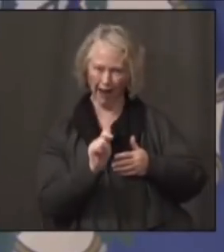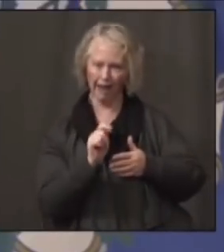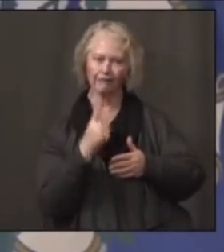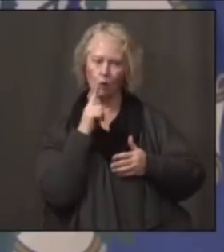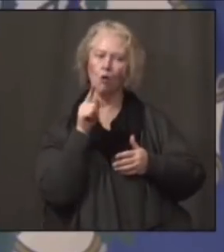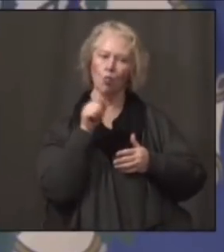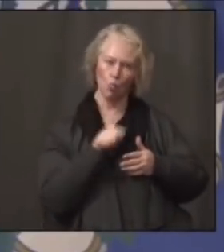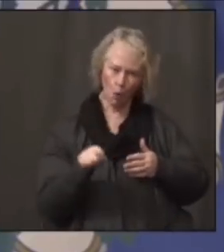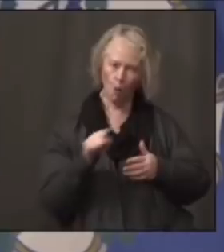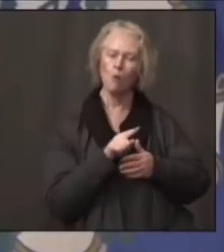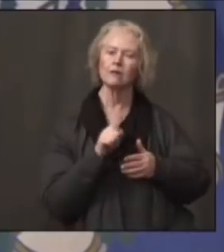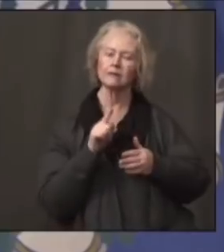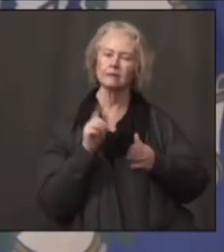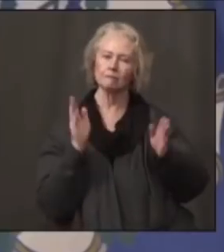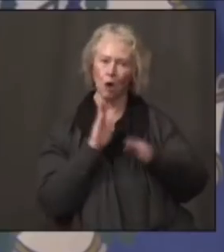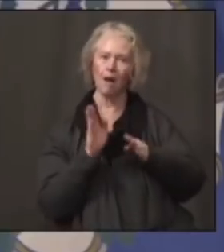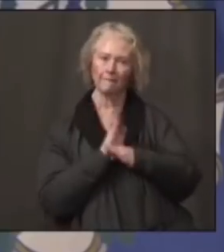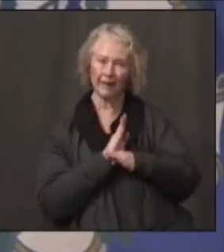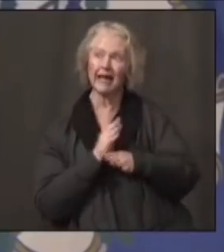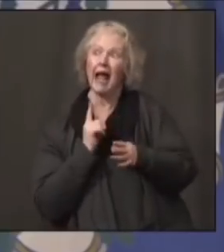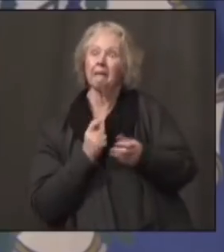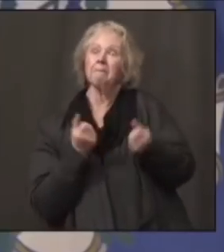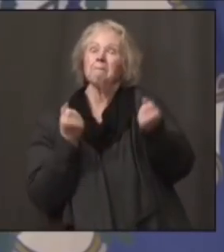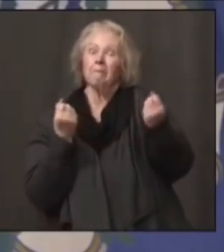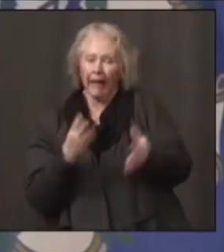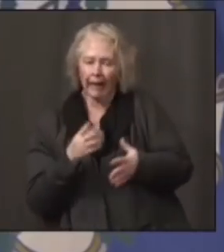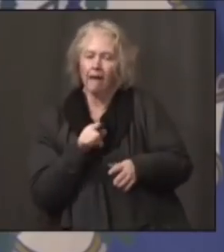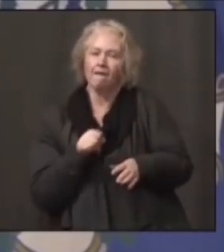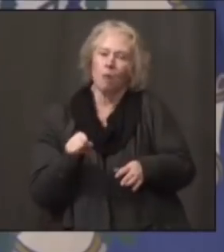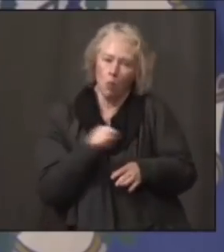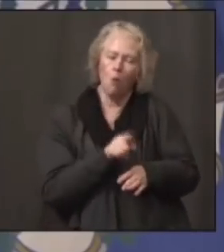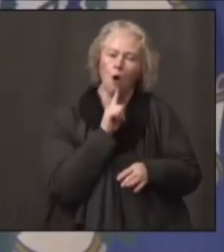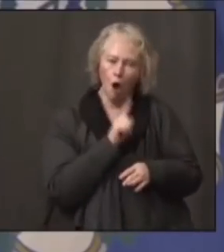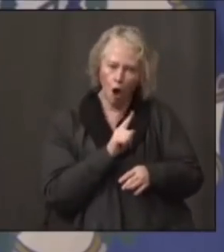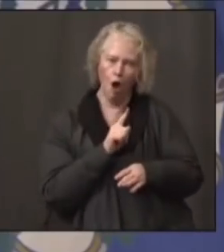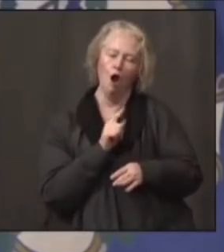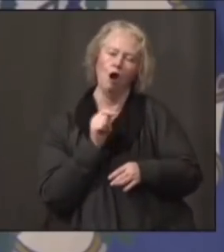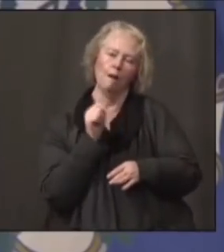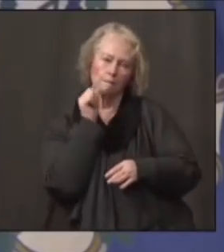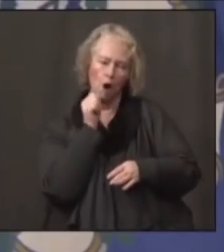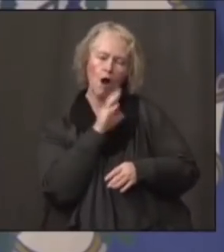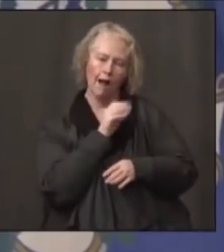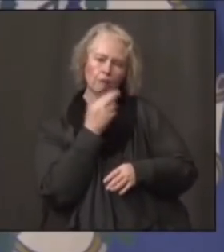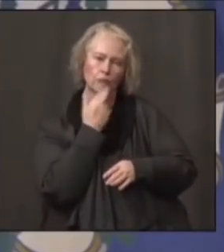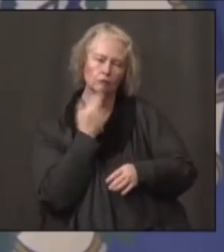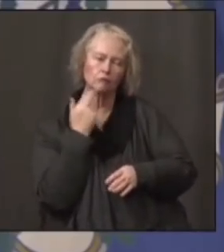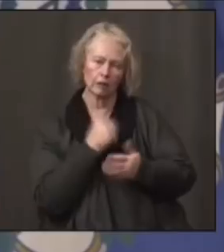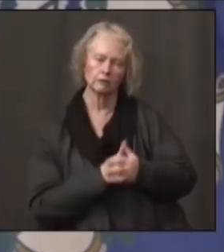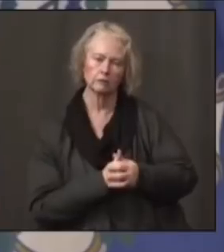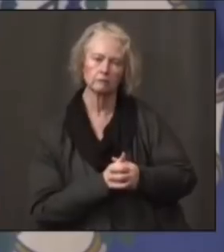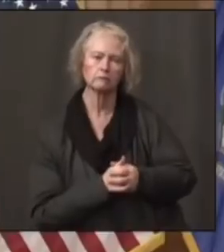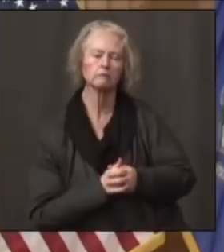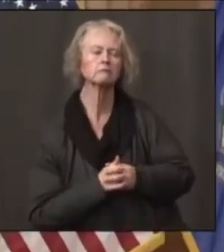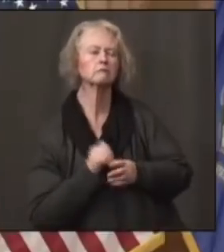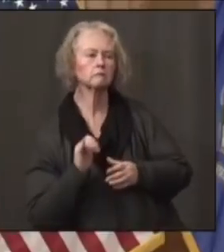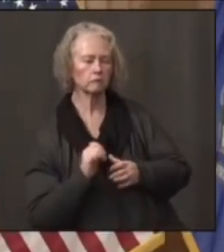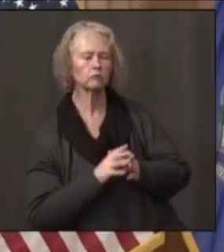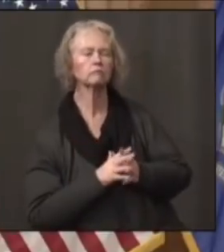businesses most in need. I think you're going to find a lot of them tend to be bars and restaurants because they've been particularly hard hit. Okay.